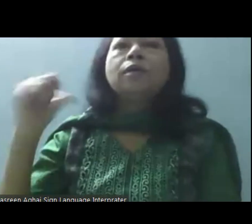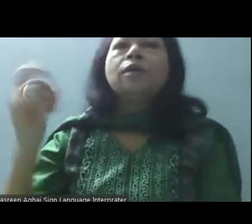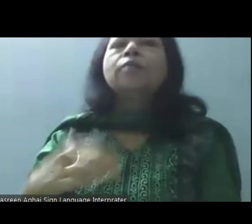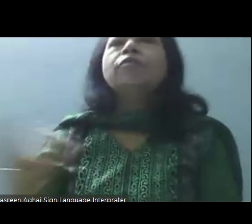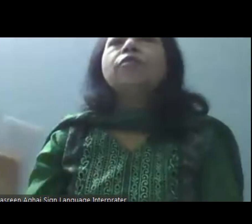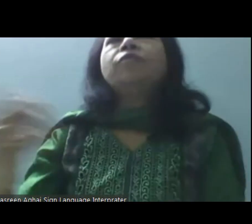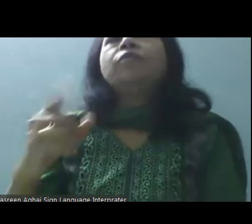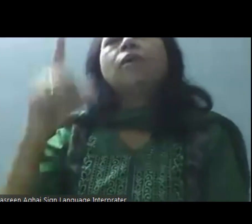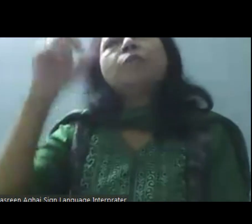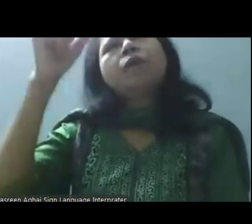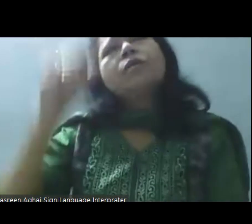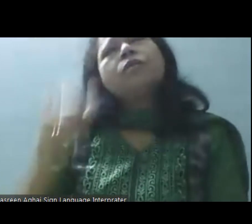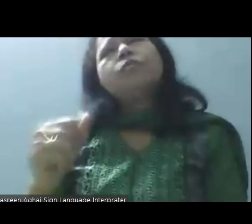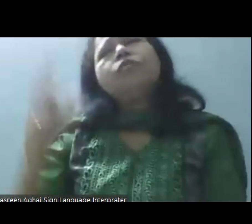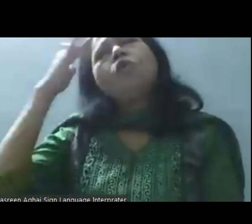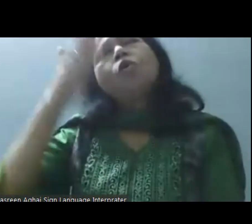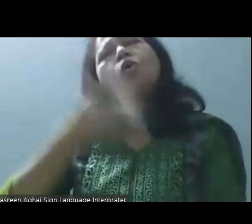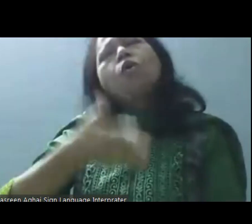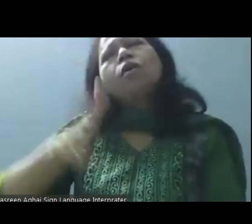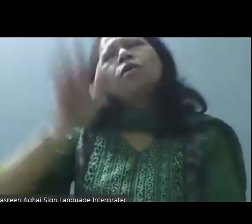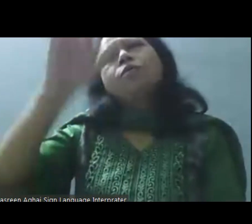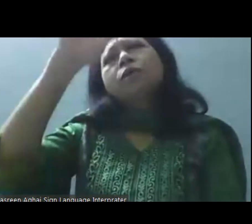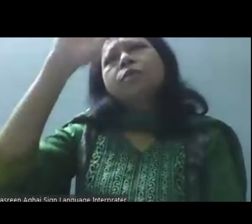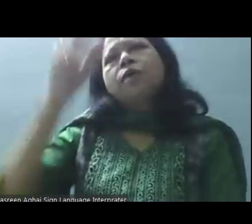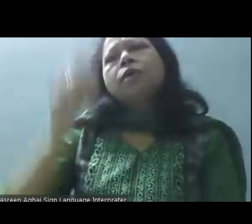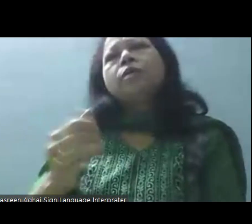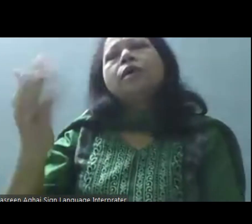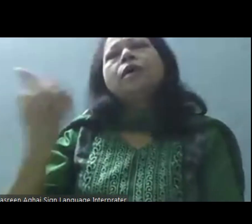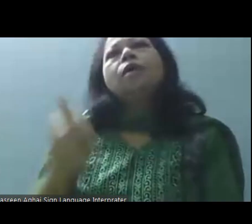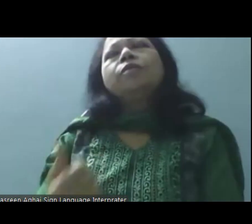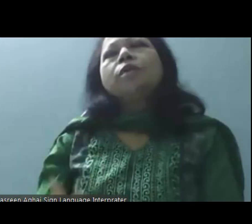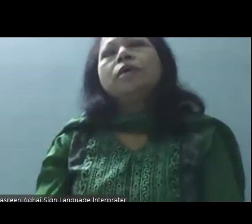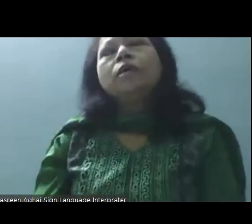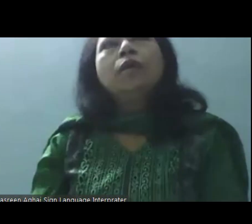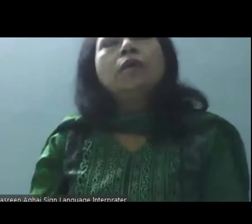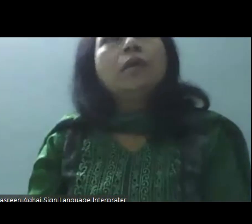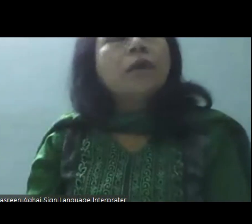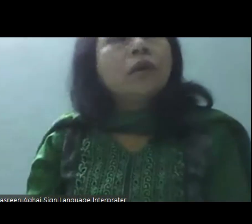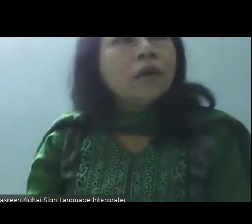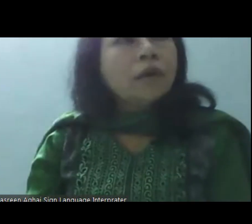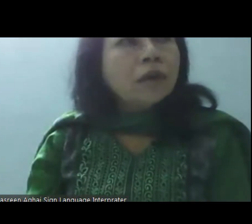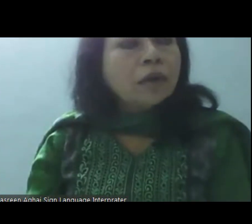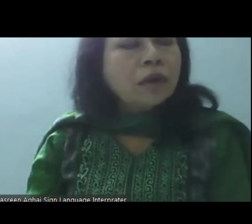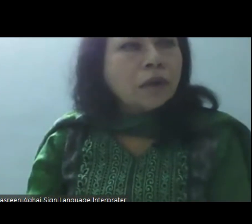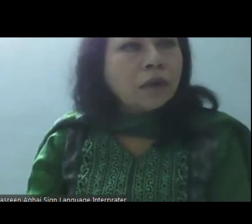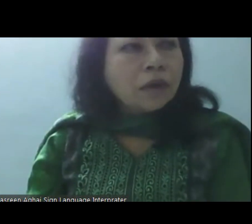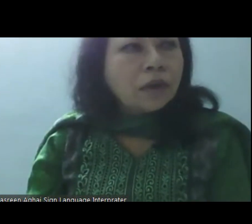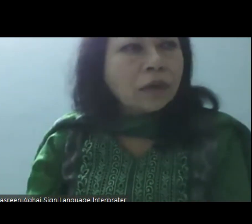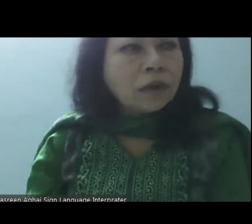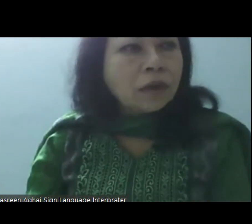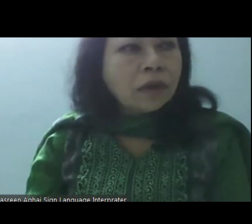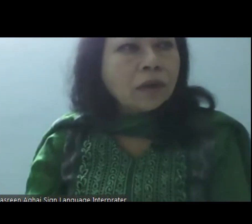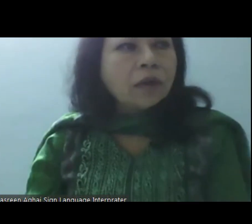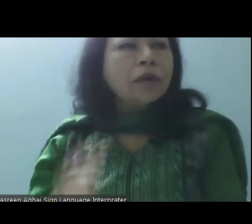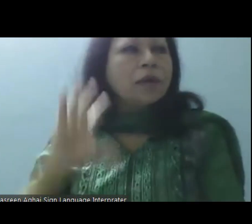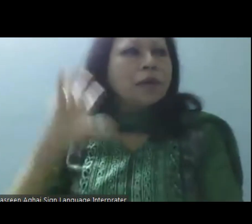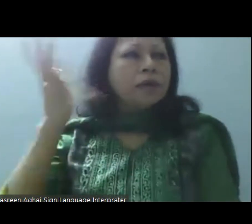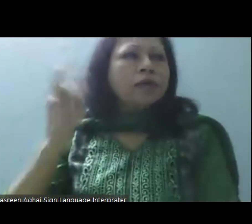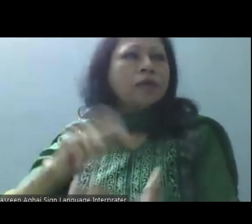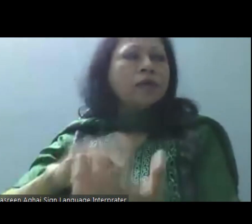waiting for a long time in order to activate them and to make it as international